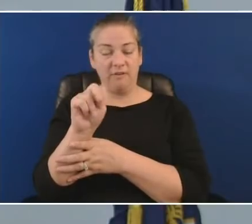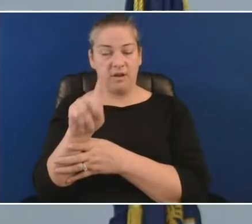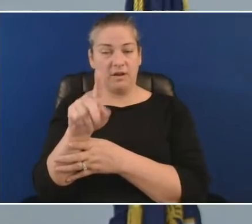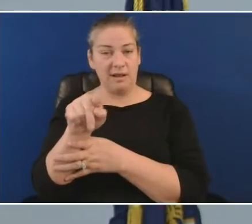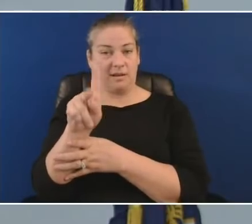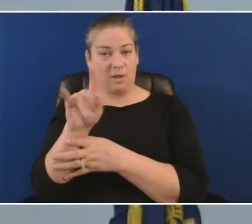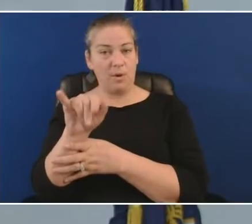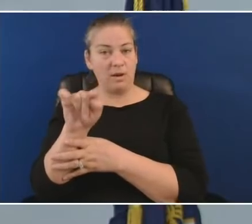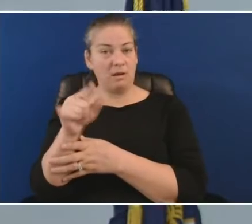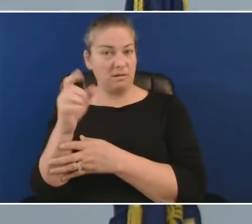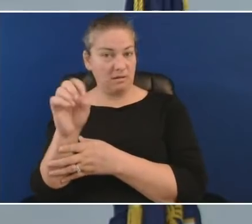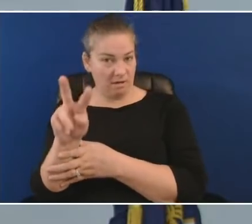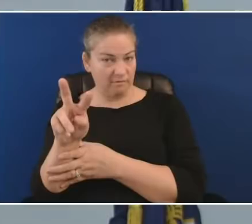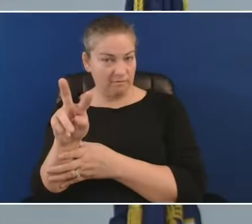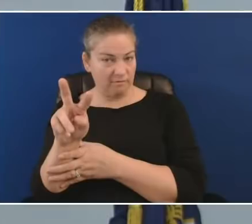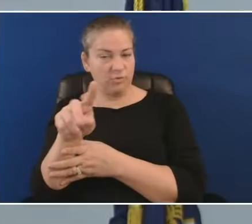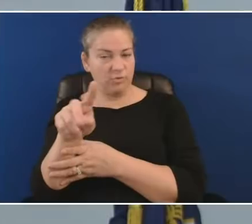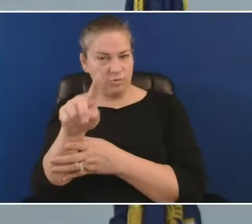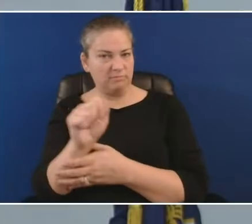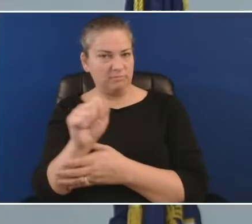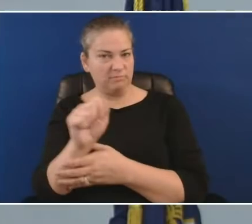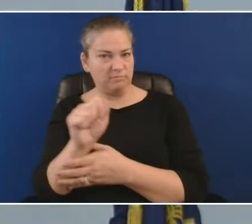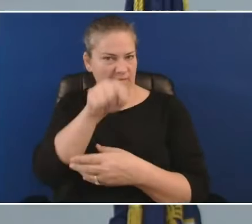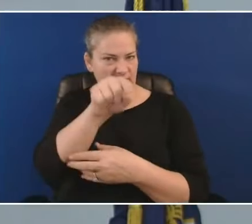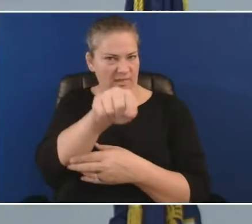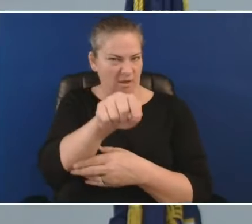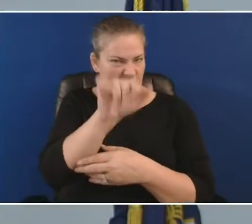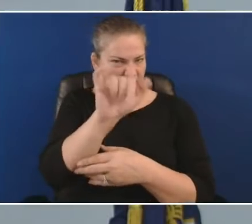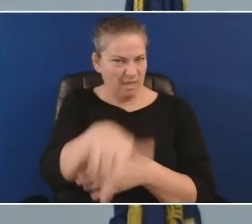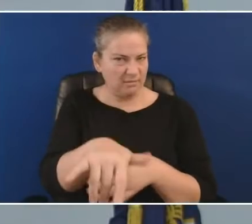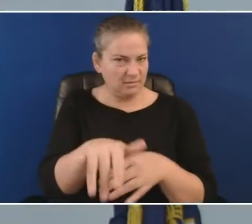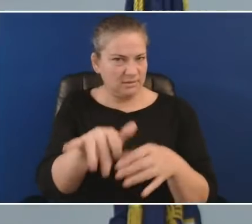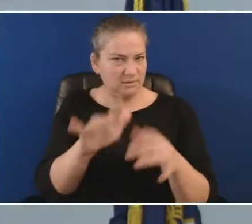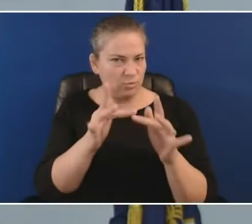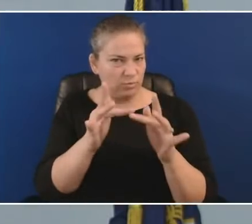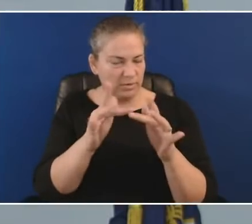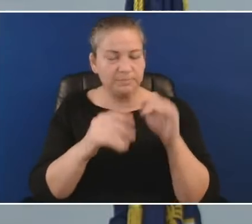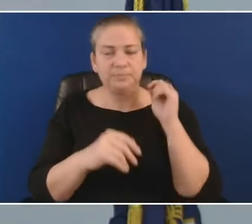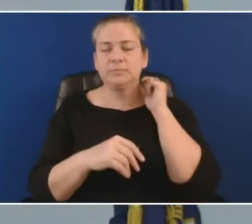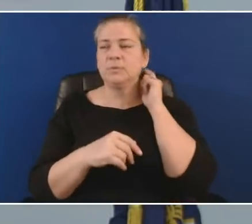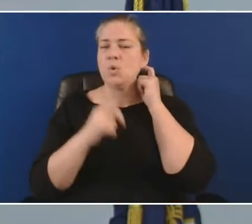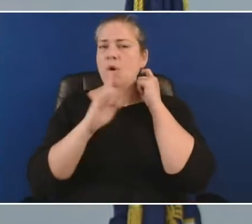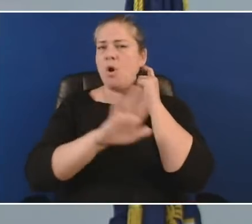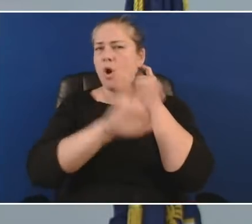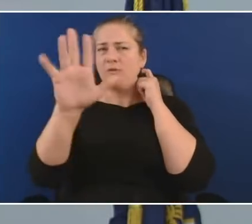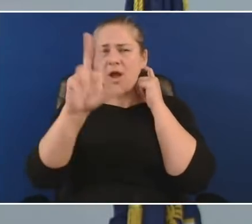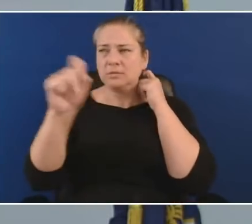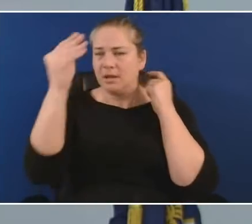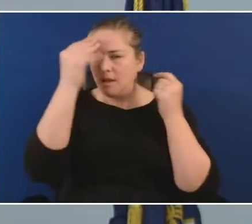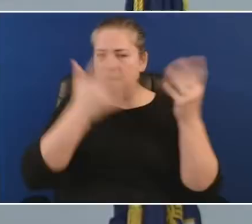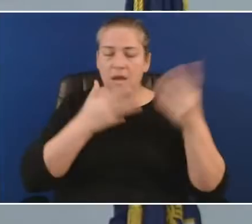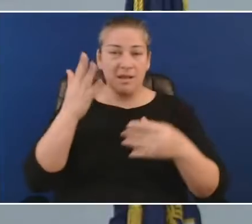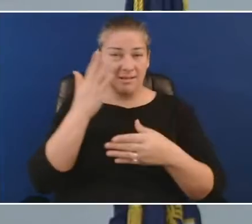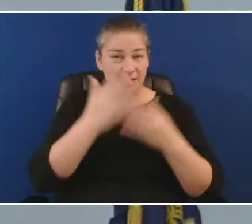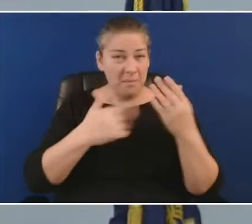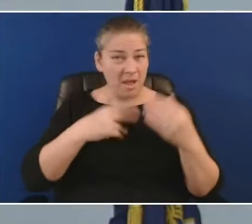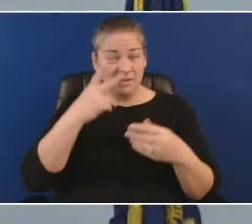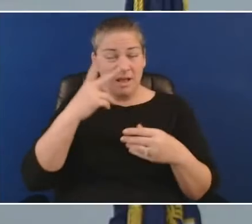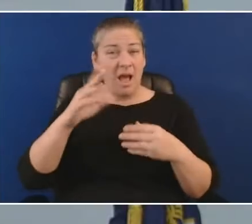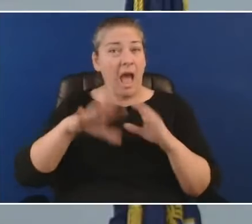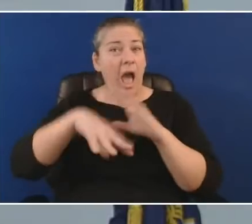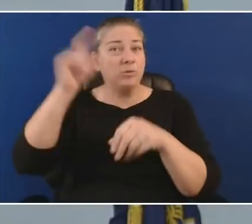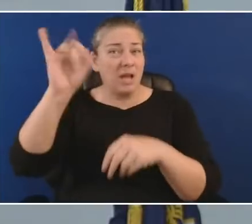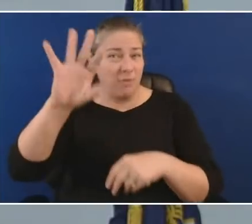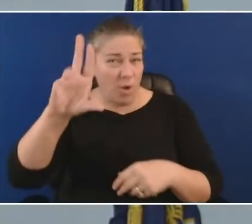teamwkrelieffund.ky.gov. We've been hearing from folks, again, all around the country. I've heard from some folks outside the country that run